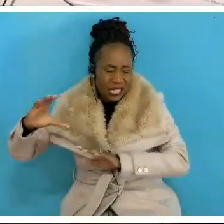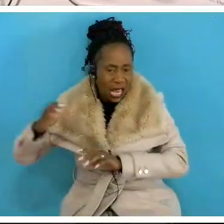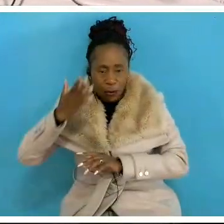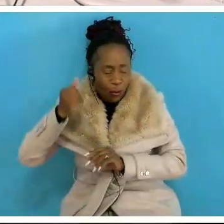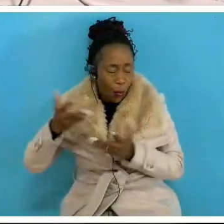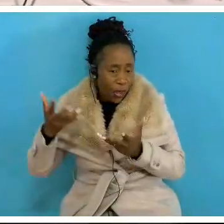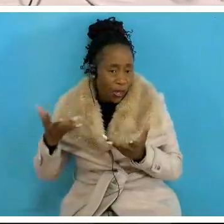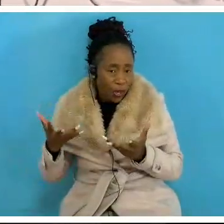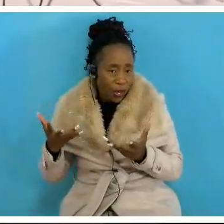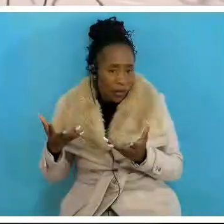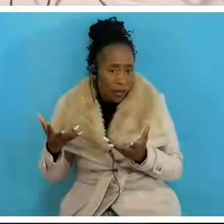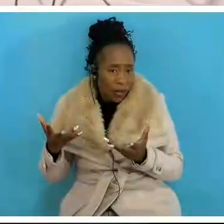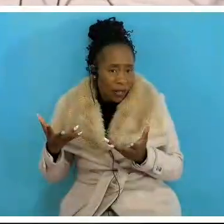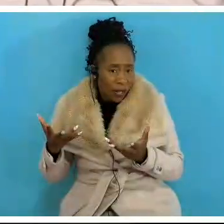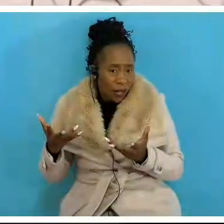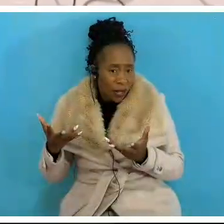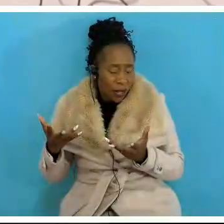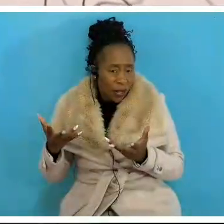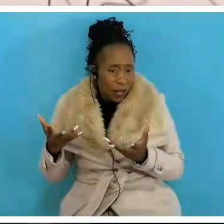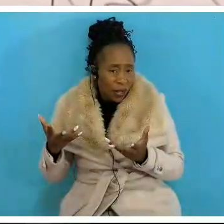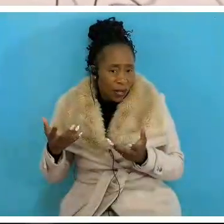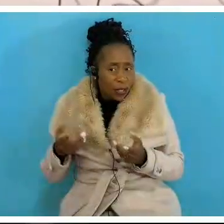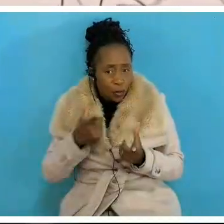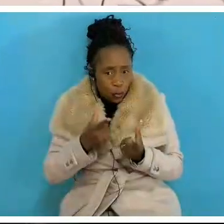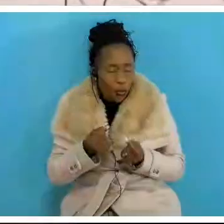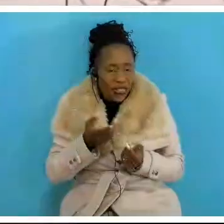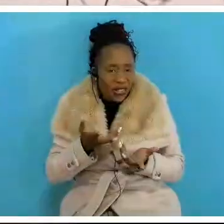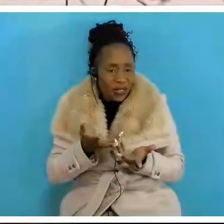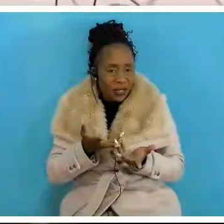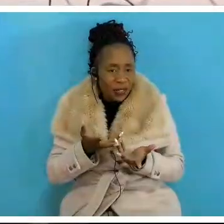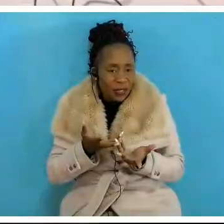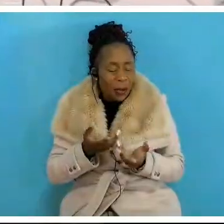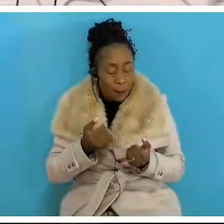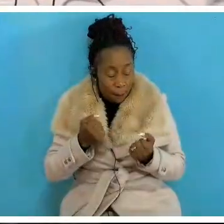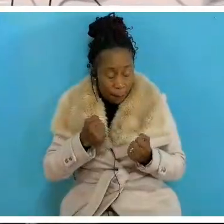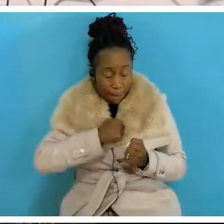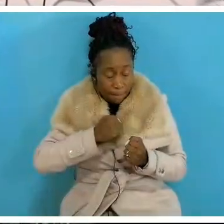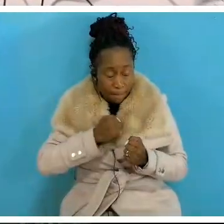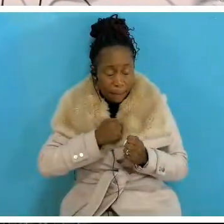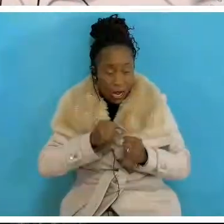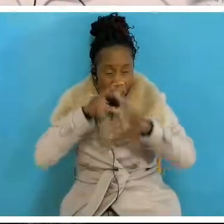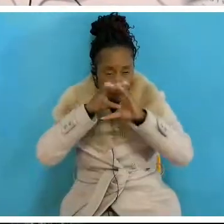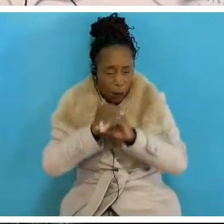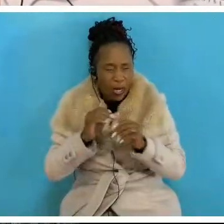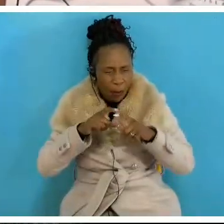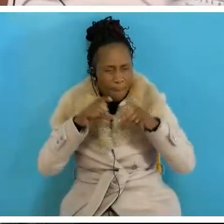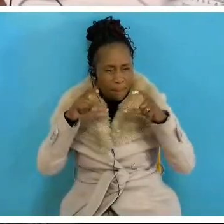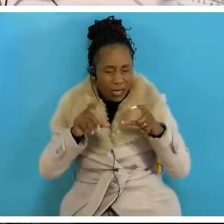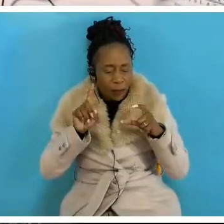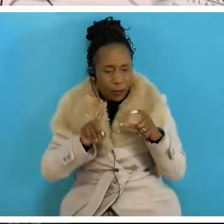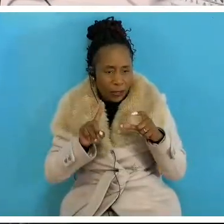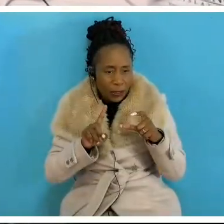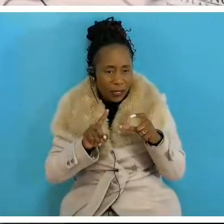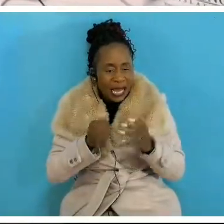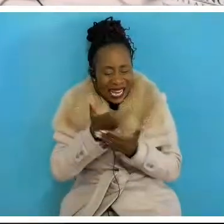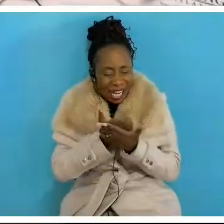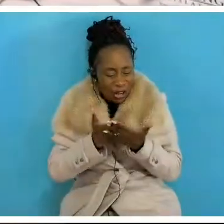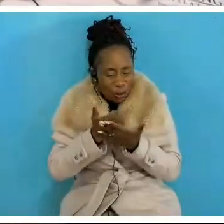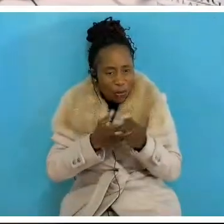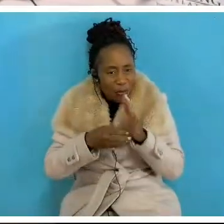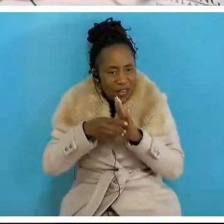because that is what actually what we are doing. So my main focus is, can the economic